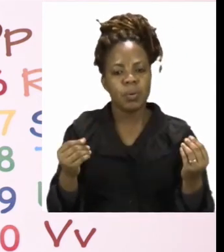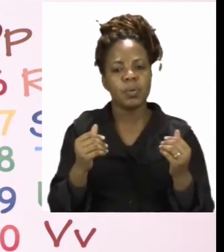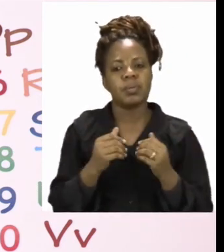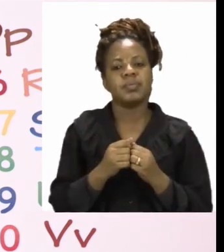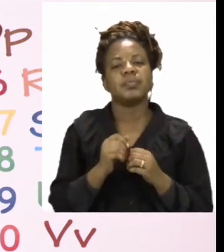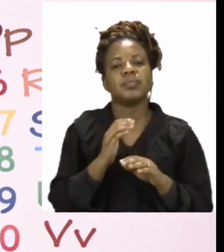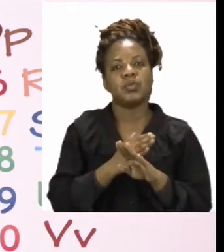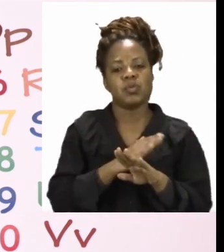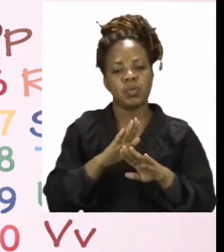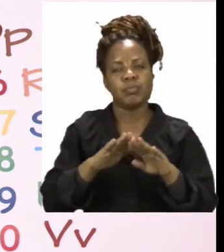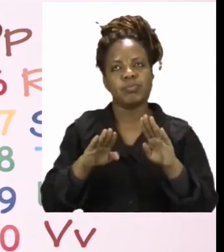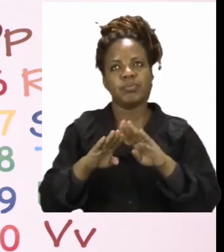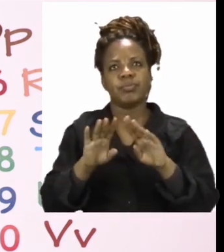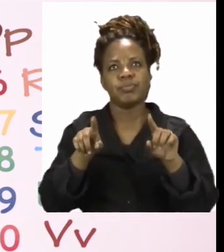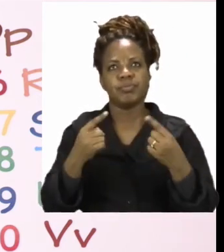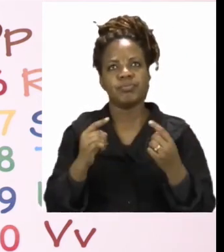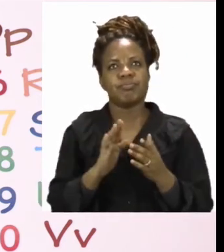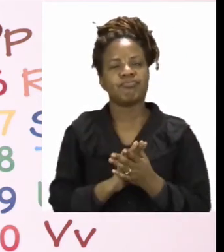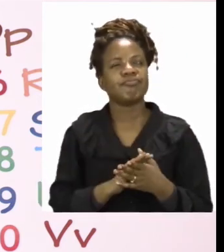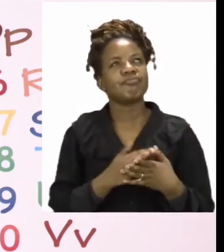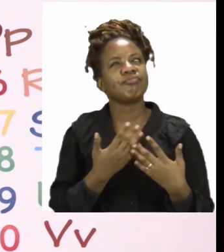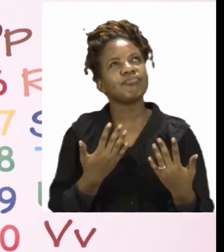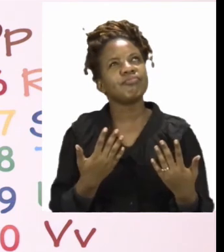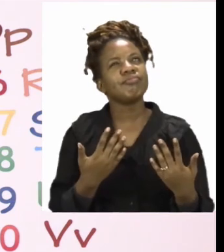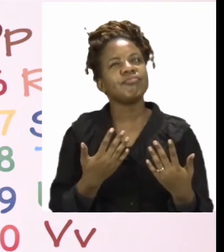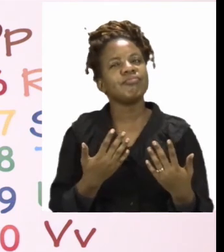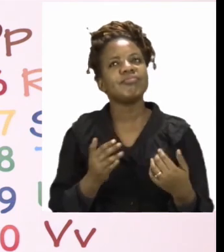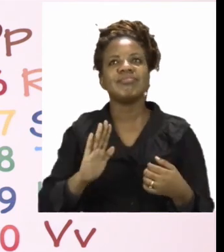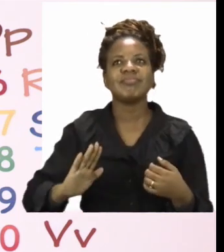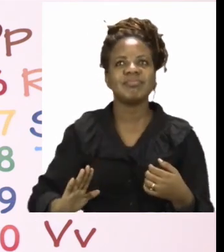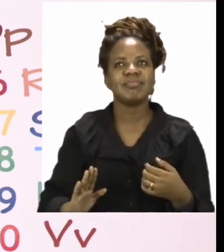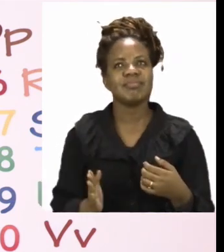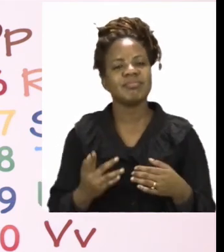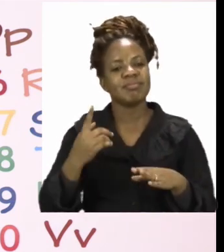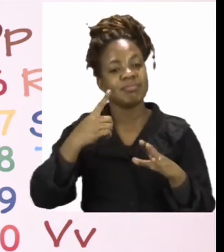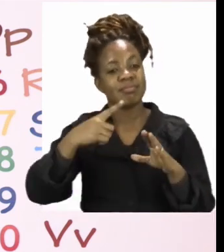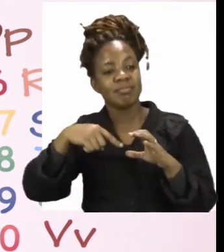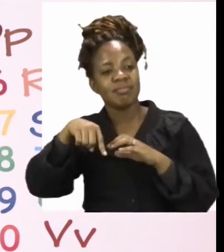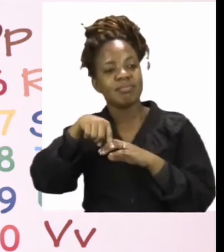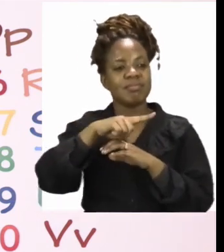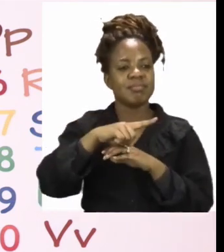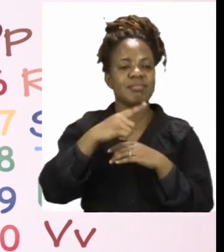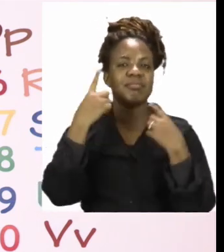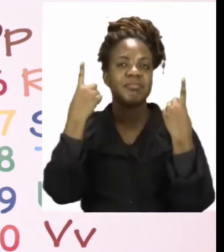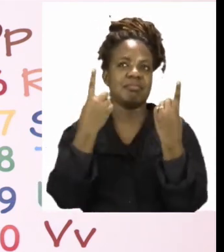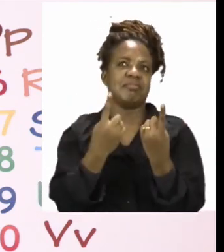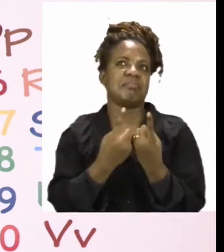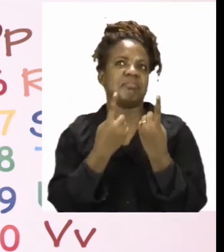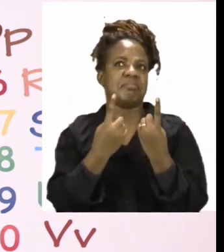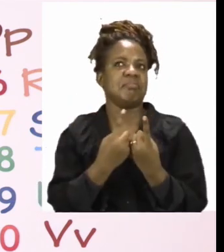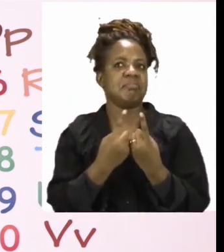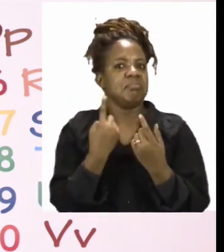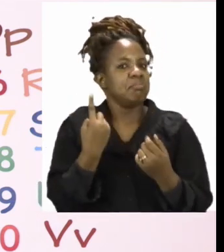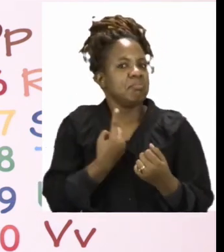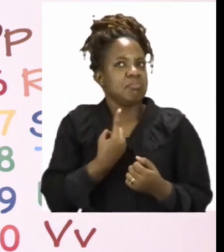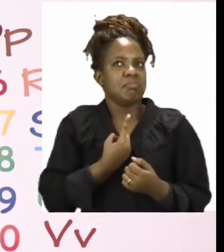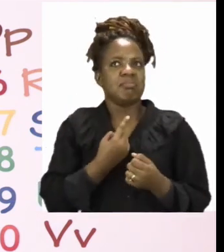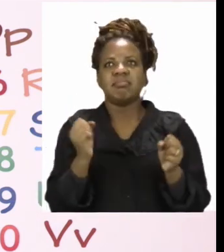though, I want to go outside and play, but I can't do that alone. Is Zacky